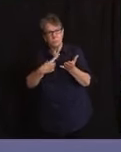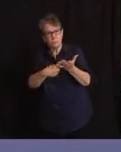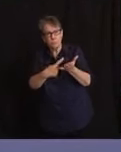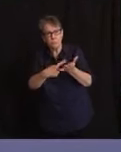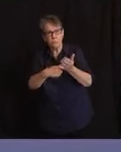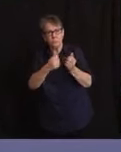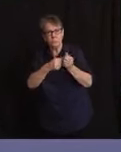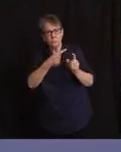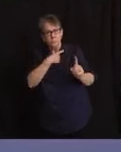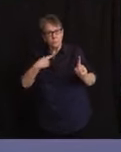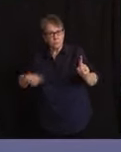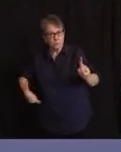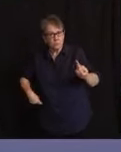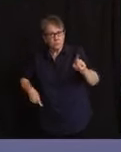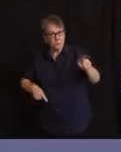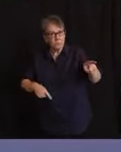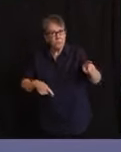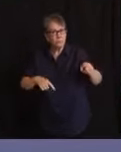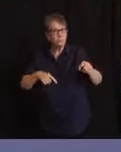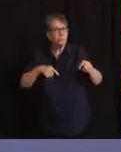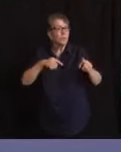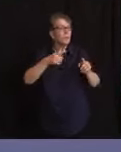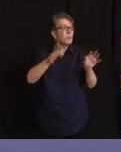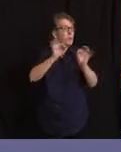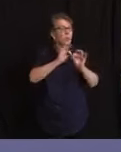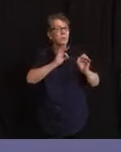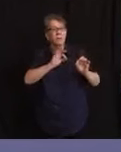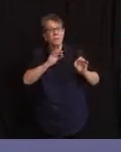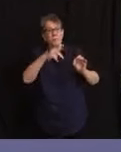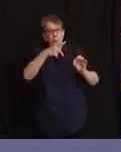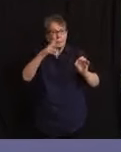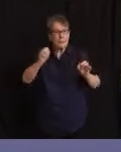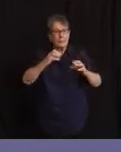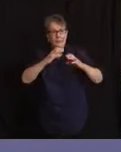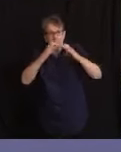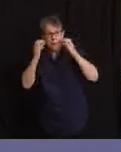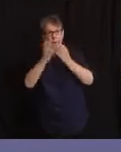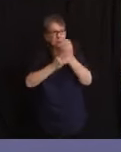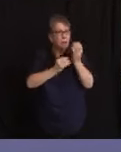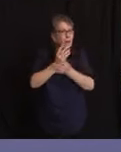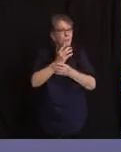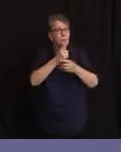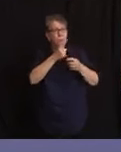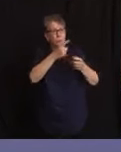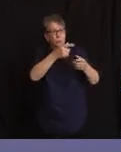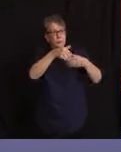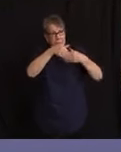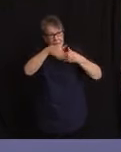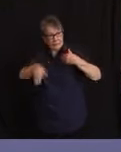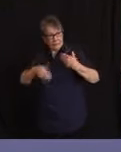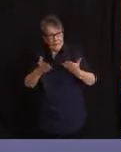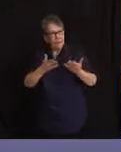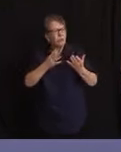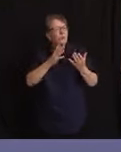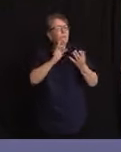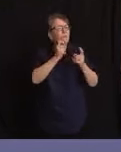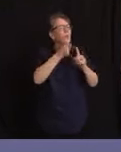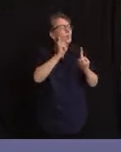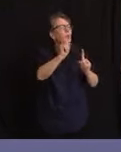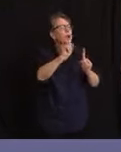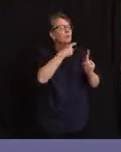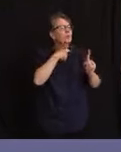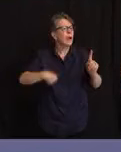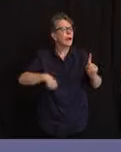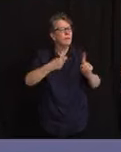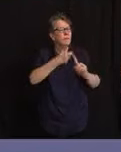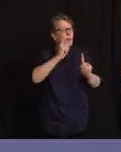and what its intended use is. And so you're constantly looking for help and raising that as a factor. That's hearkening in my case